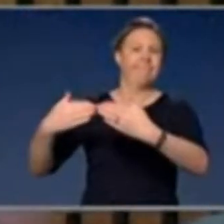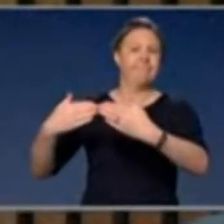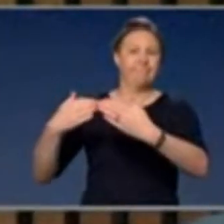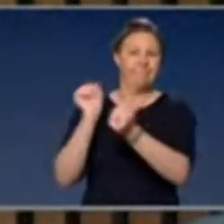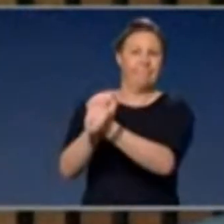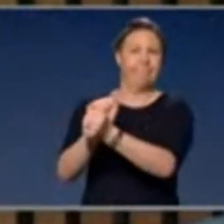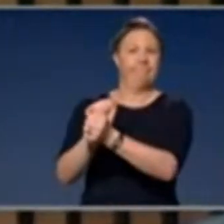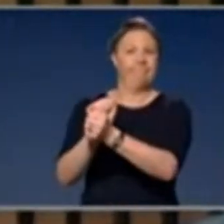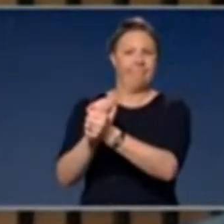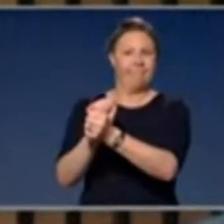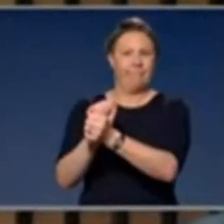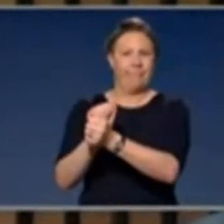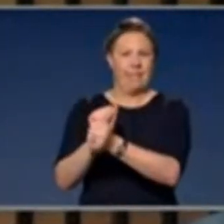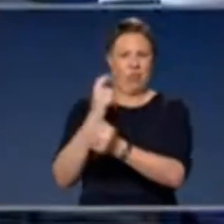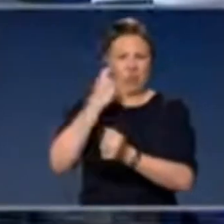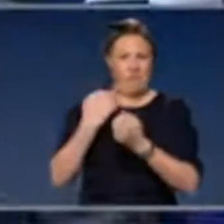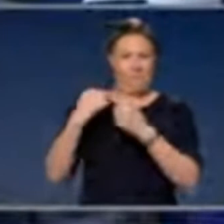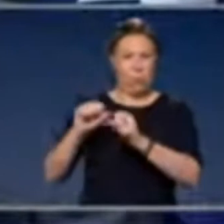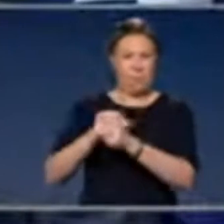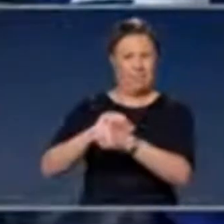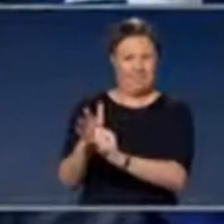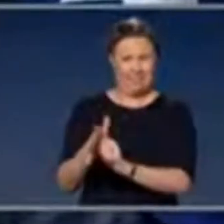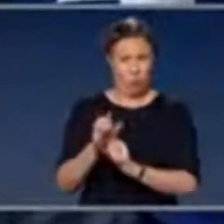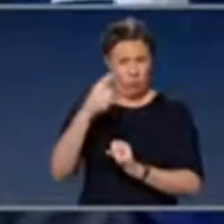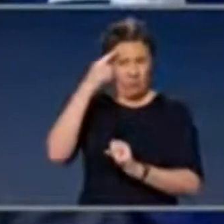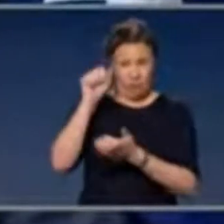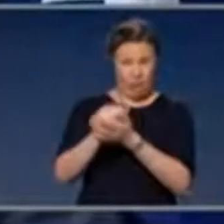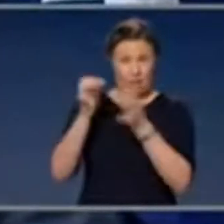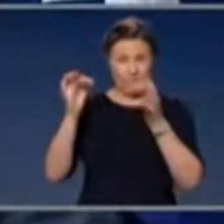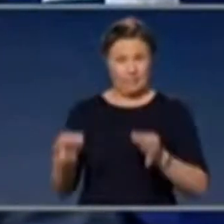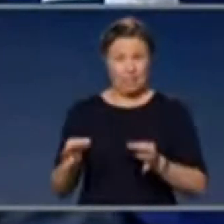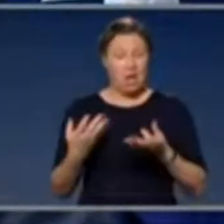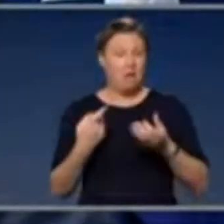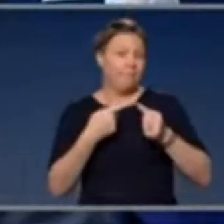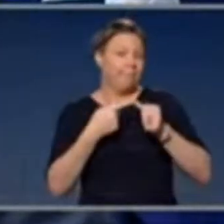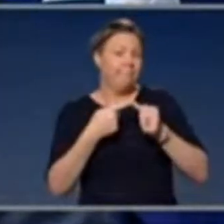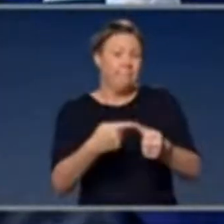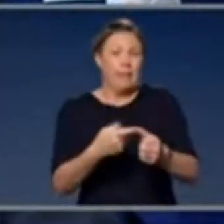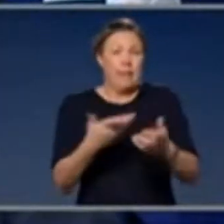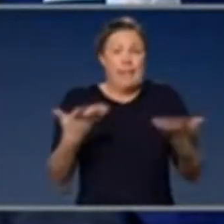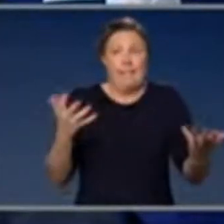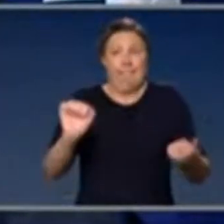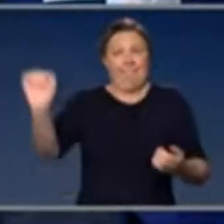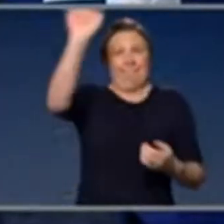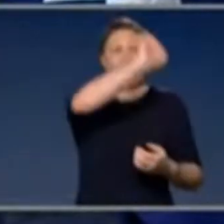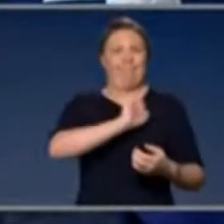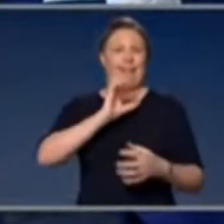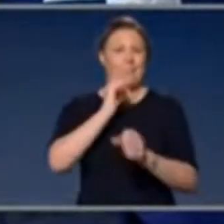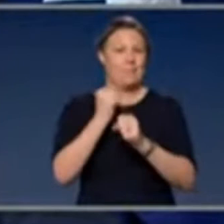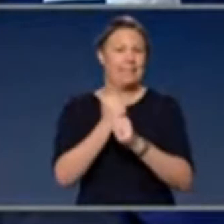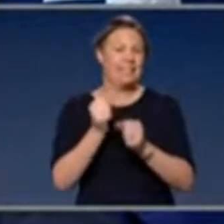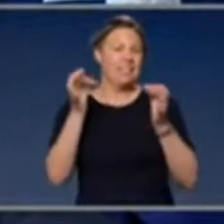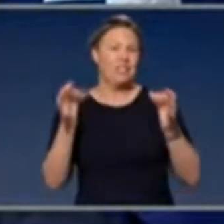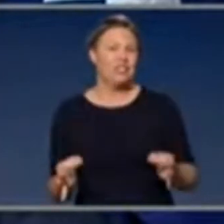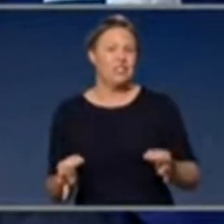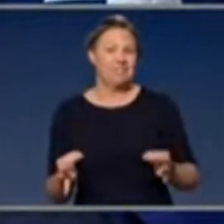where there's low community transmission? Well, again, they are decisions that states make where they are making borders, and where they're doing